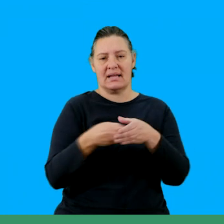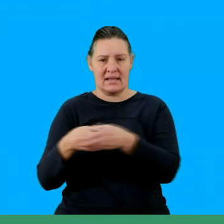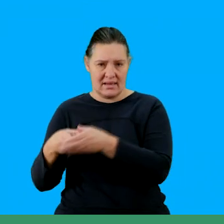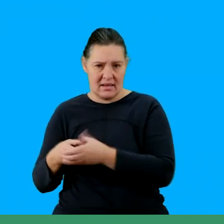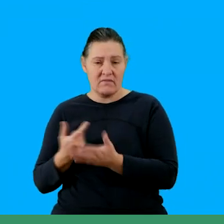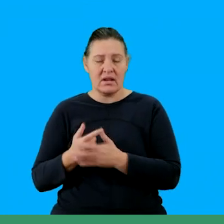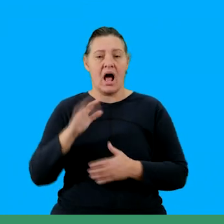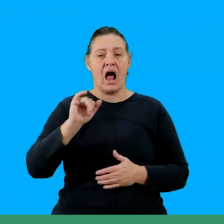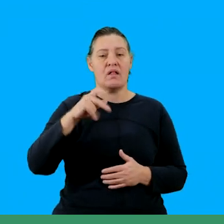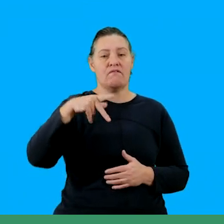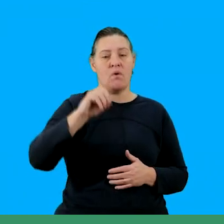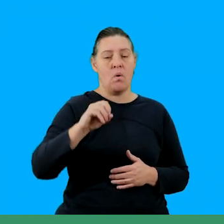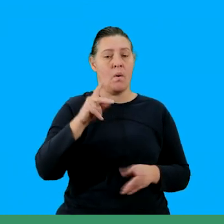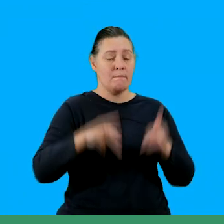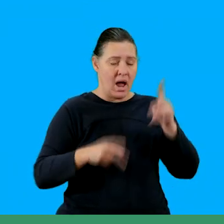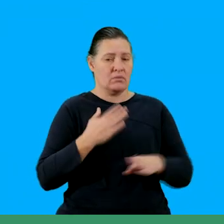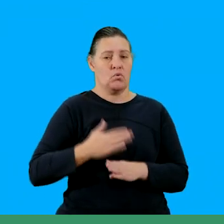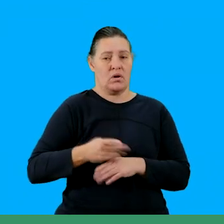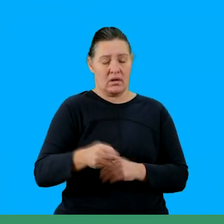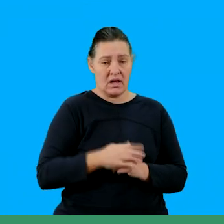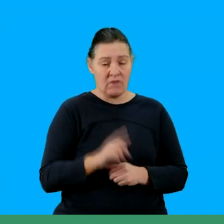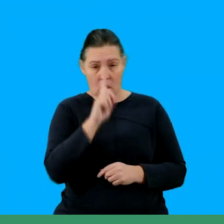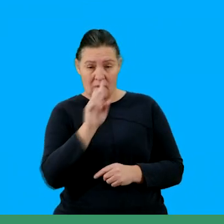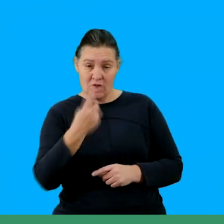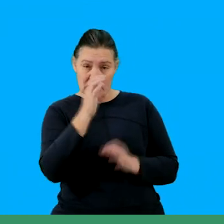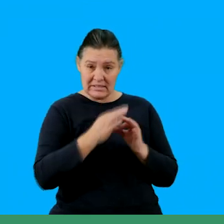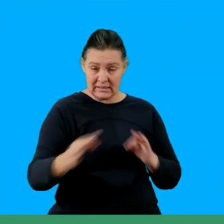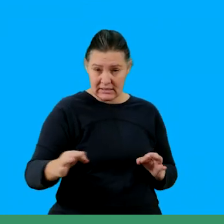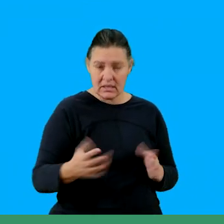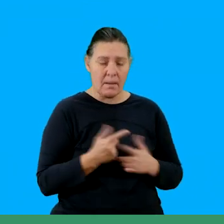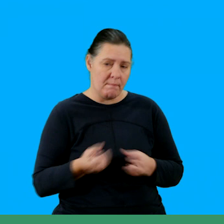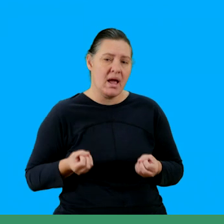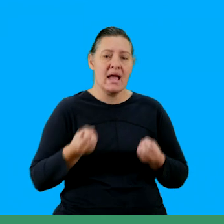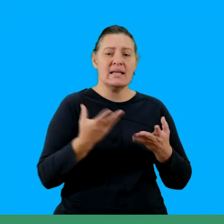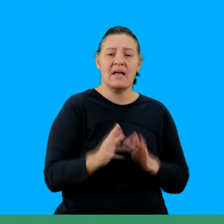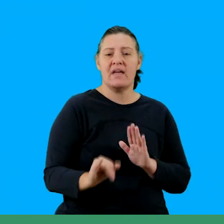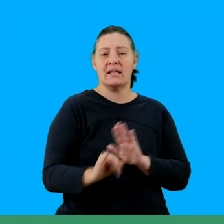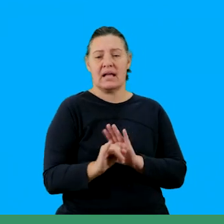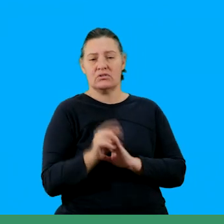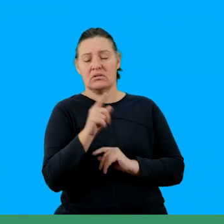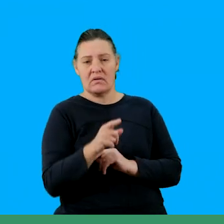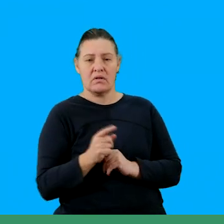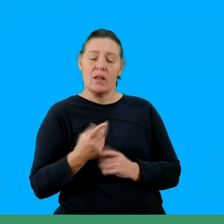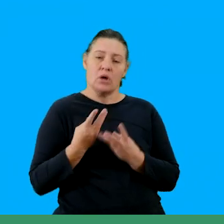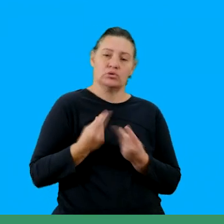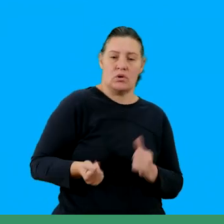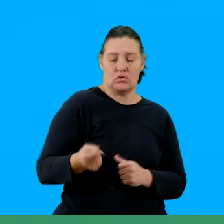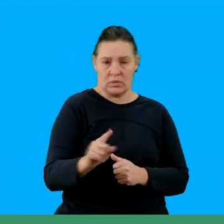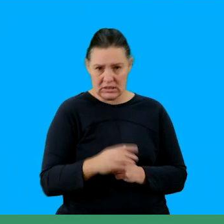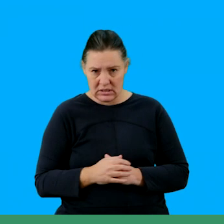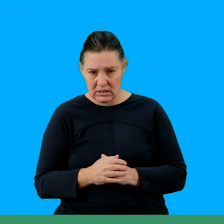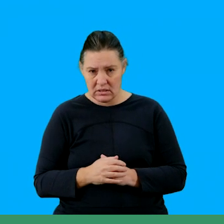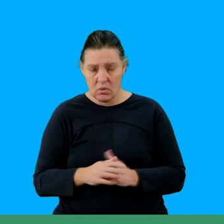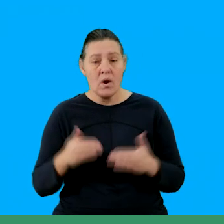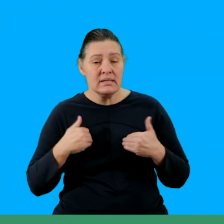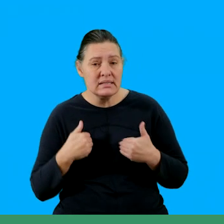sector which Alpha Mines operates. And when you look into the first sentence now, it gives you an indication on the solution.